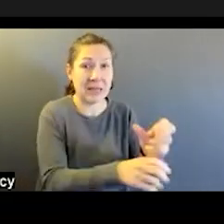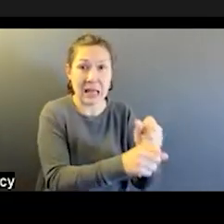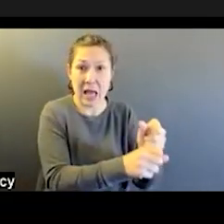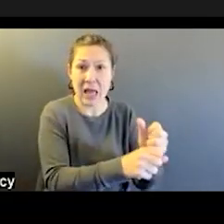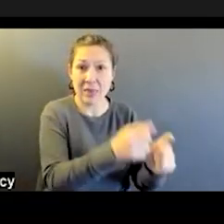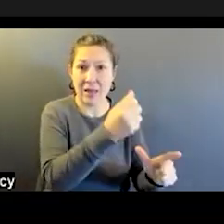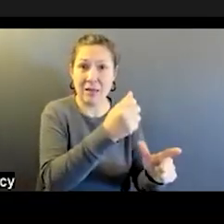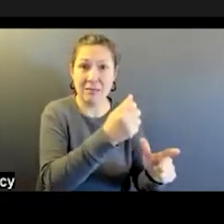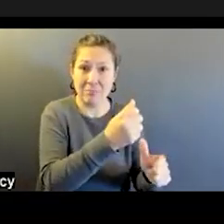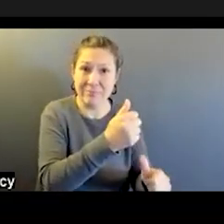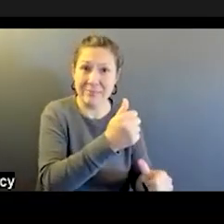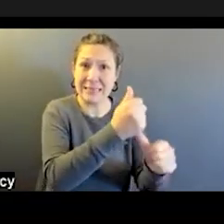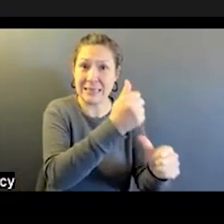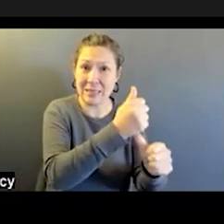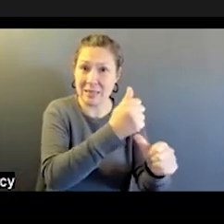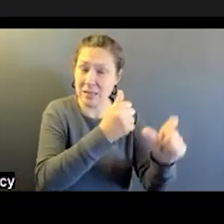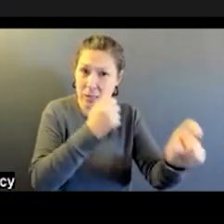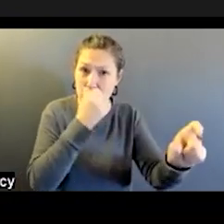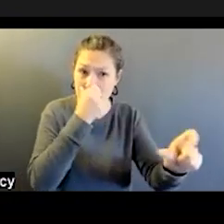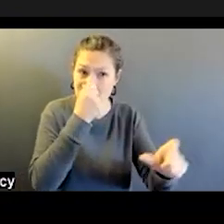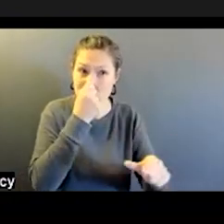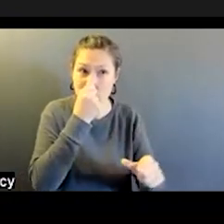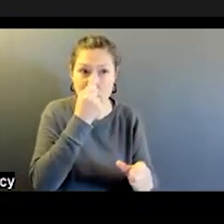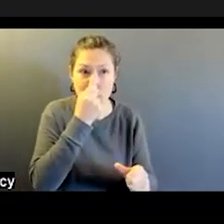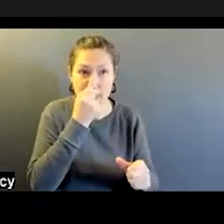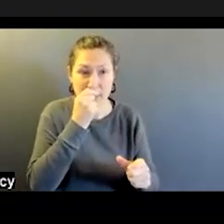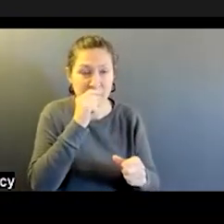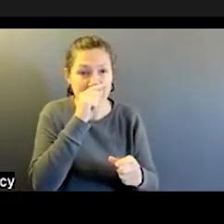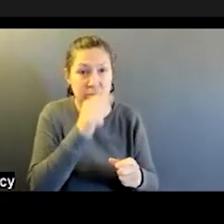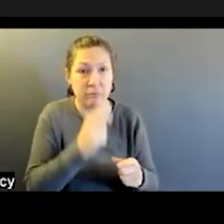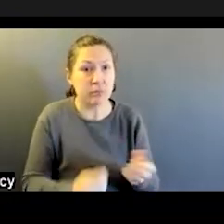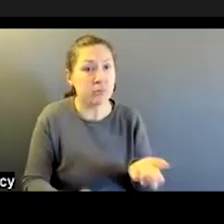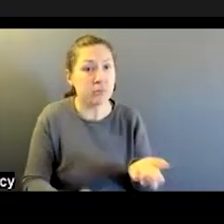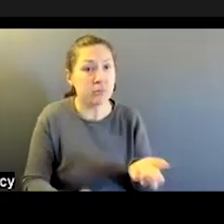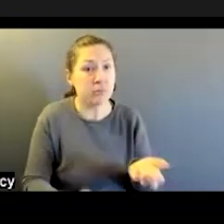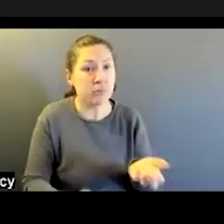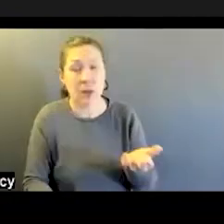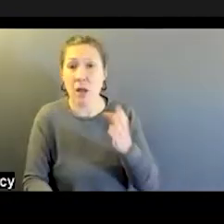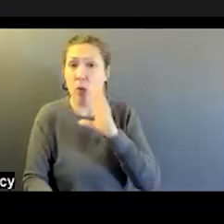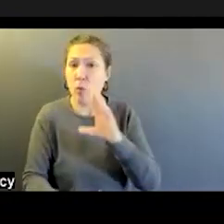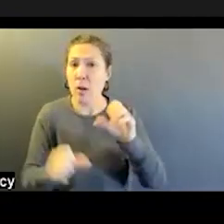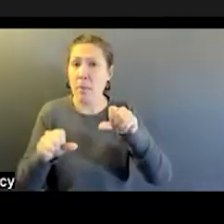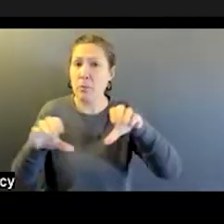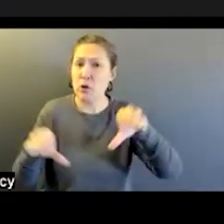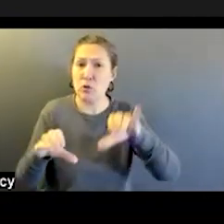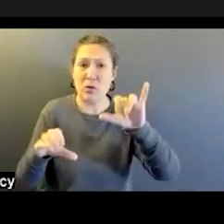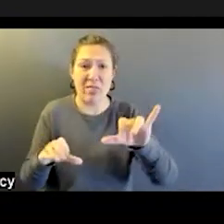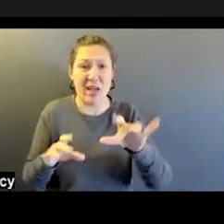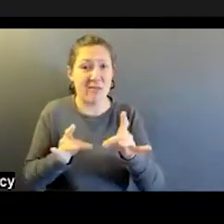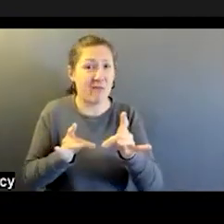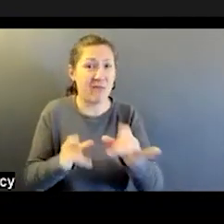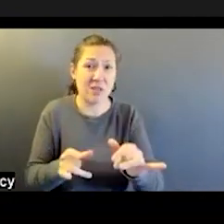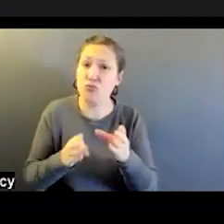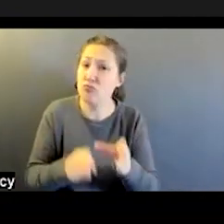in fashionable style, I might say, but even in a very efficient way.